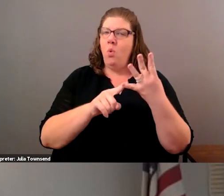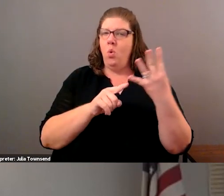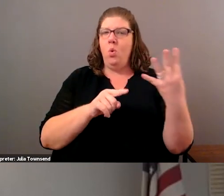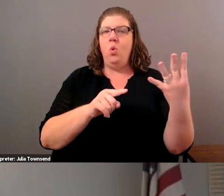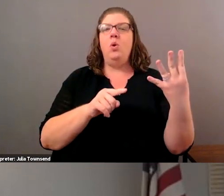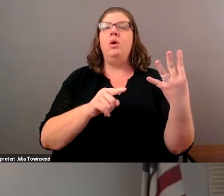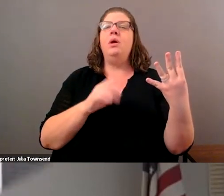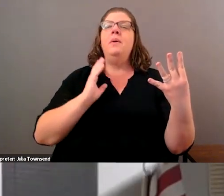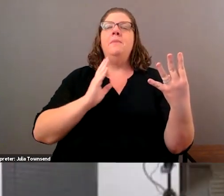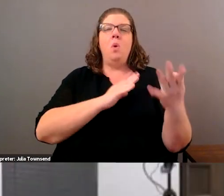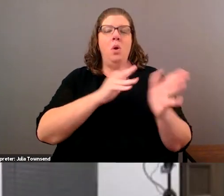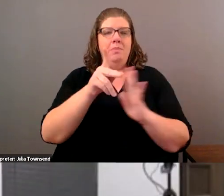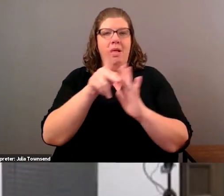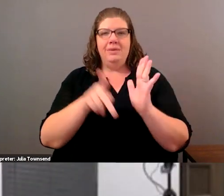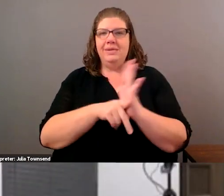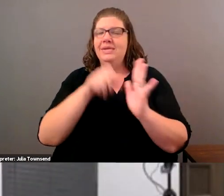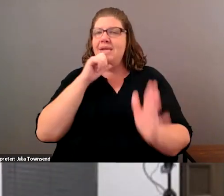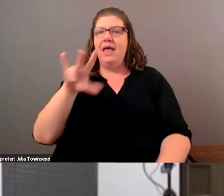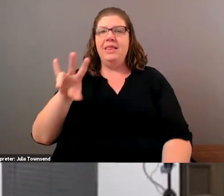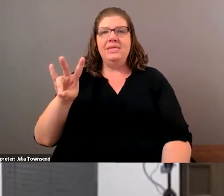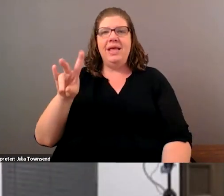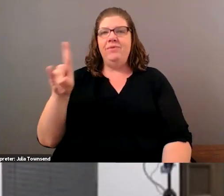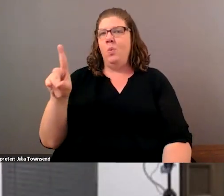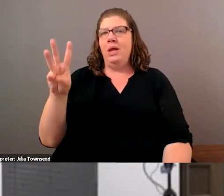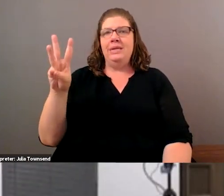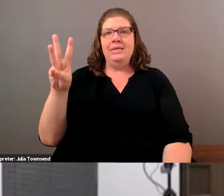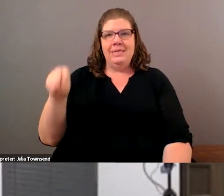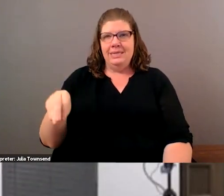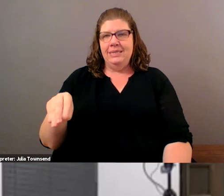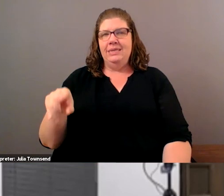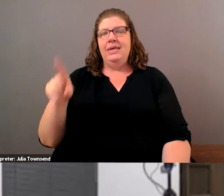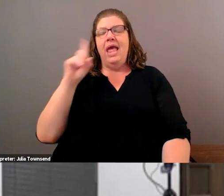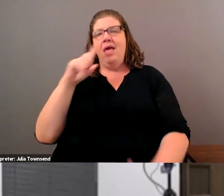not going to talk about the 7160 and the exhibit